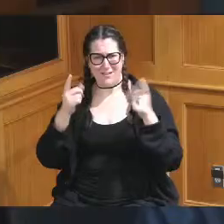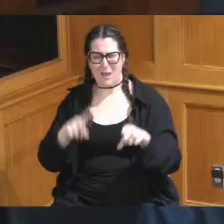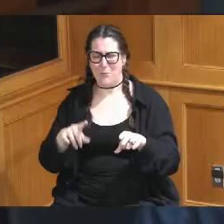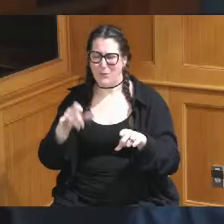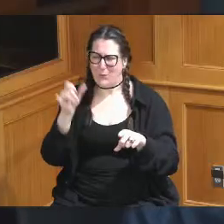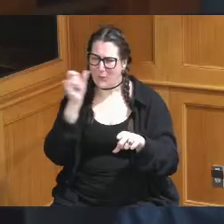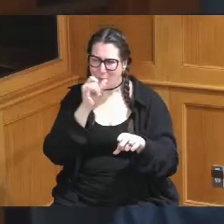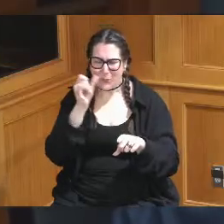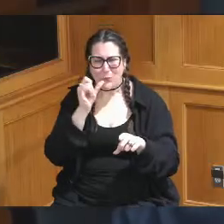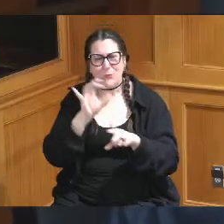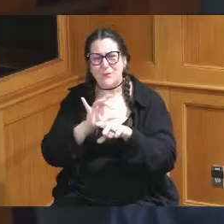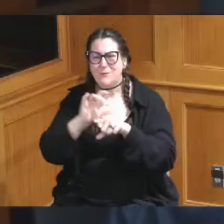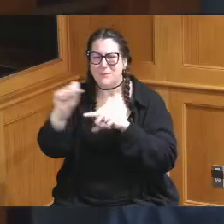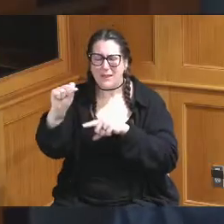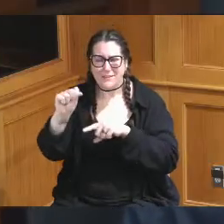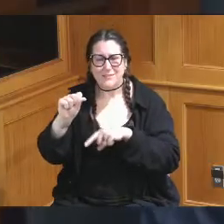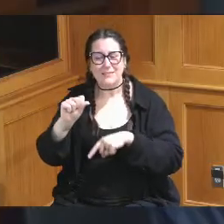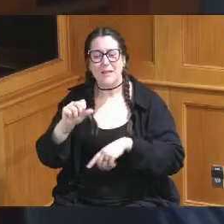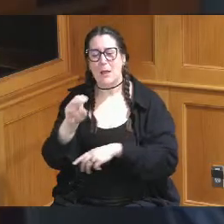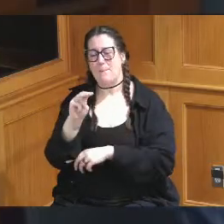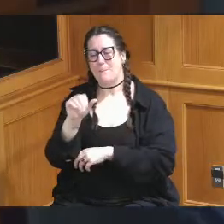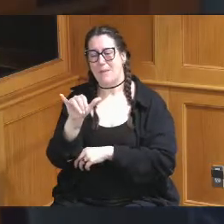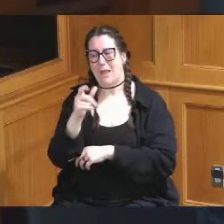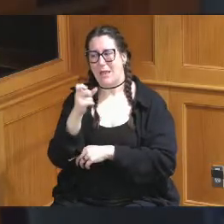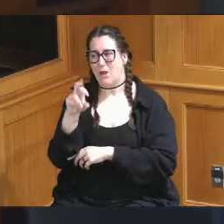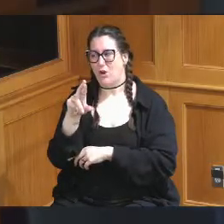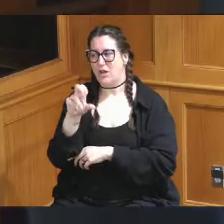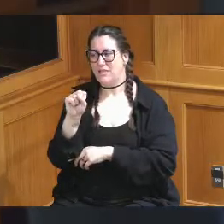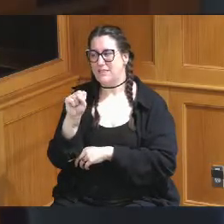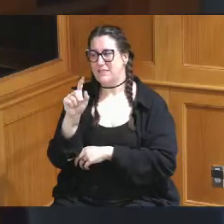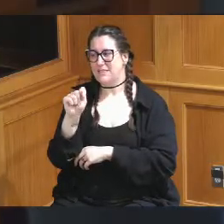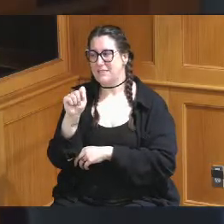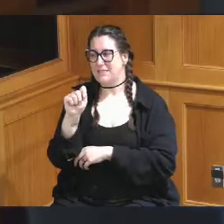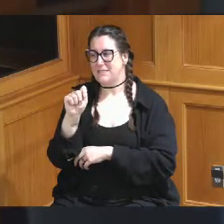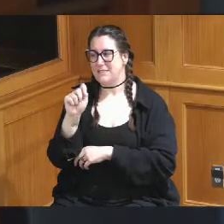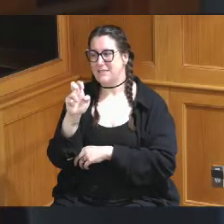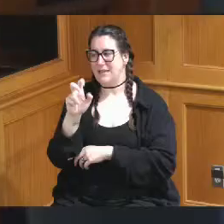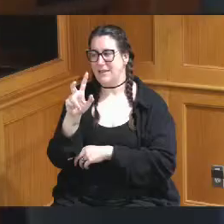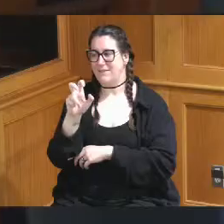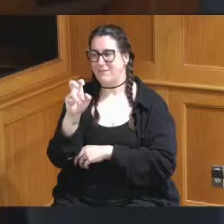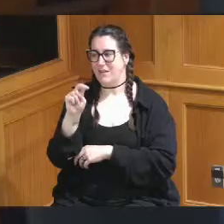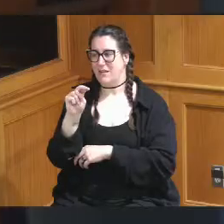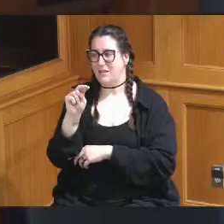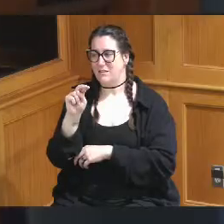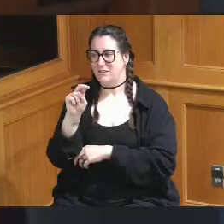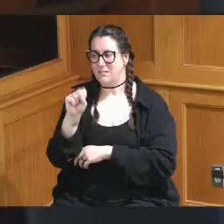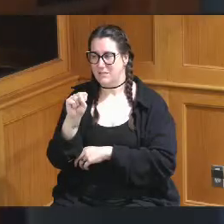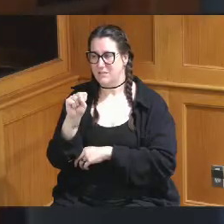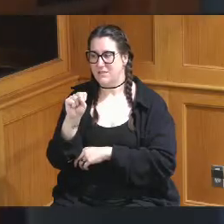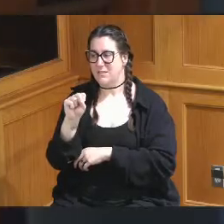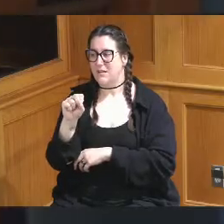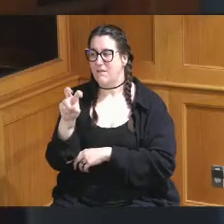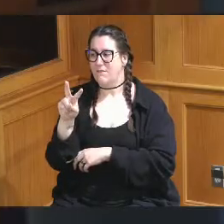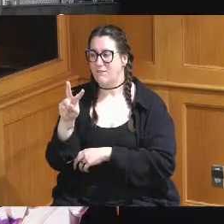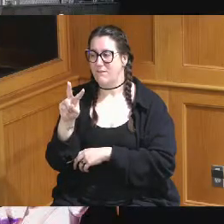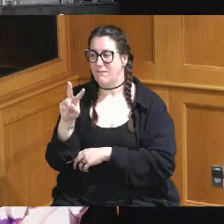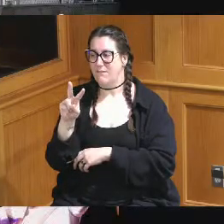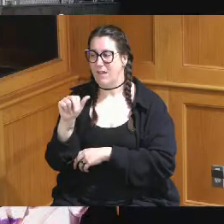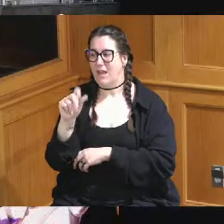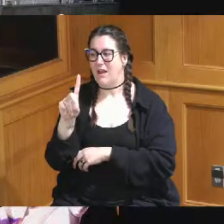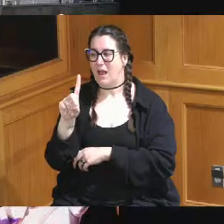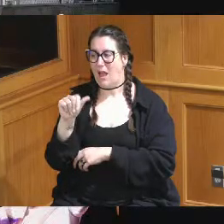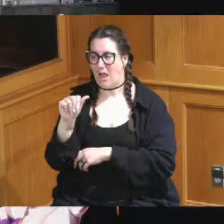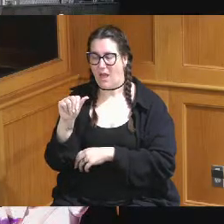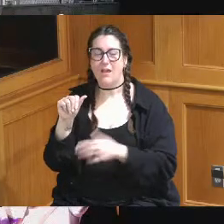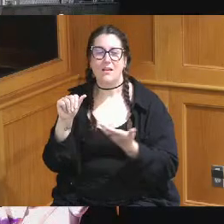to highlight Veda Stevens from my office, Jackie Taggart Boyd, Romaine Jones, Aziza Nubia, Al Chang,